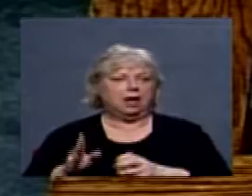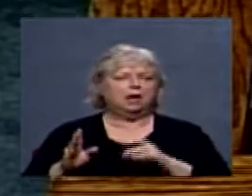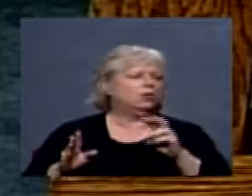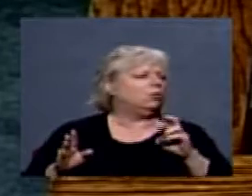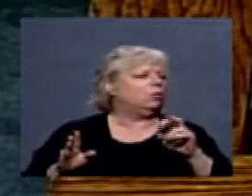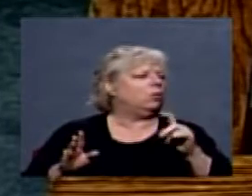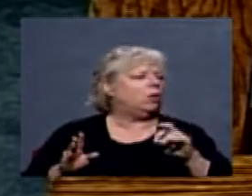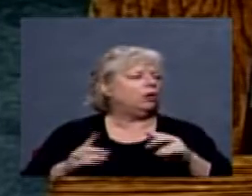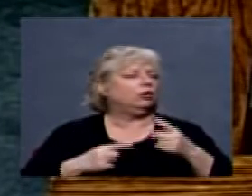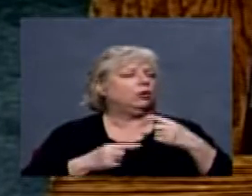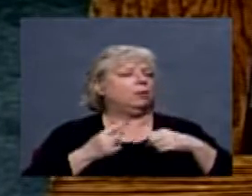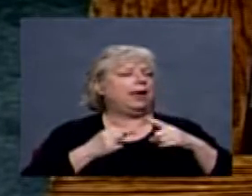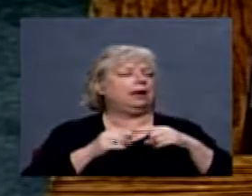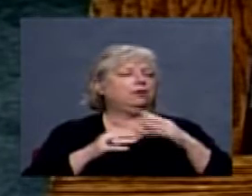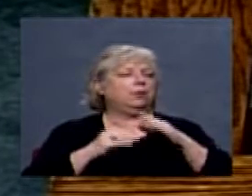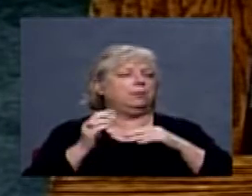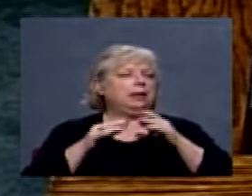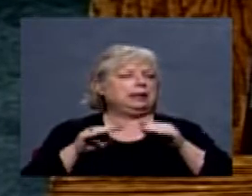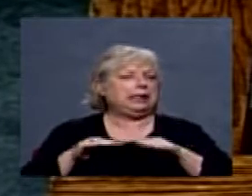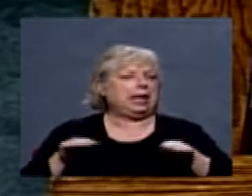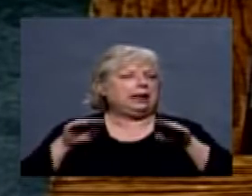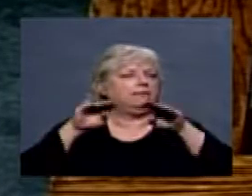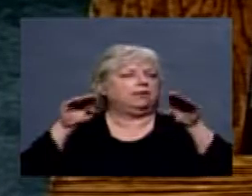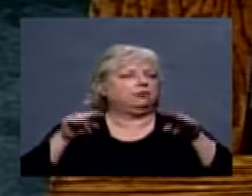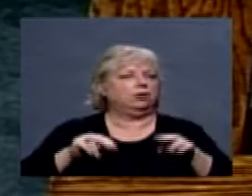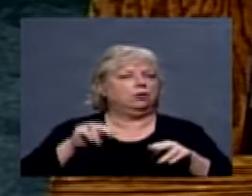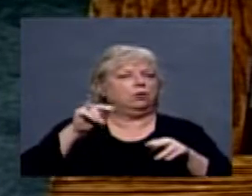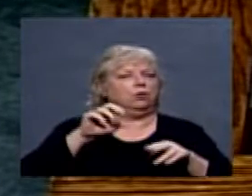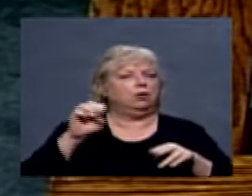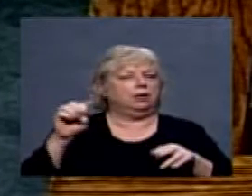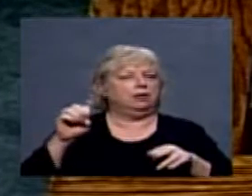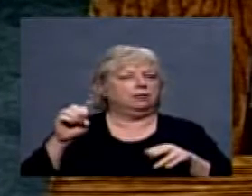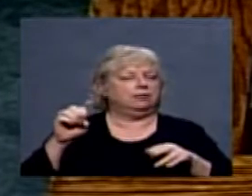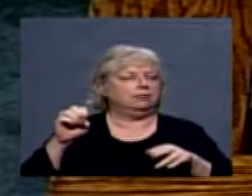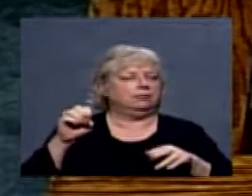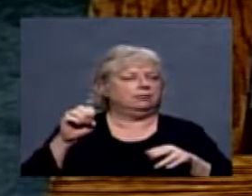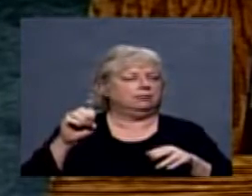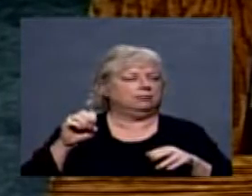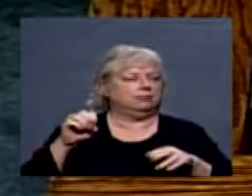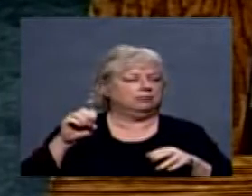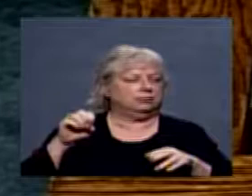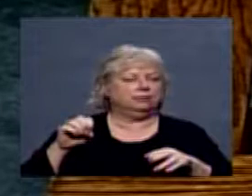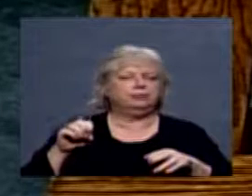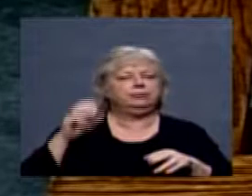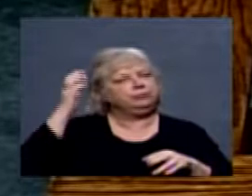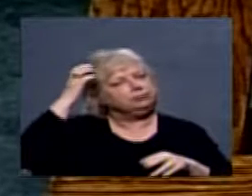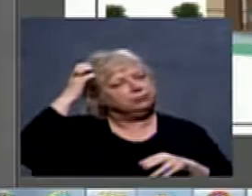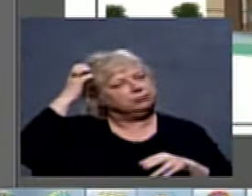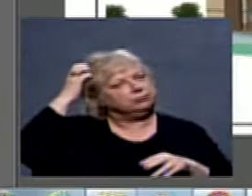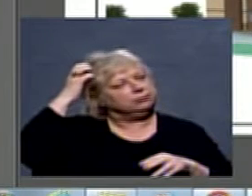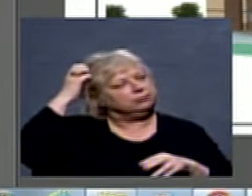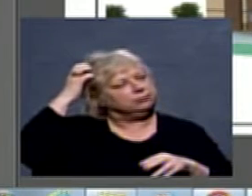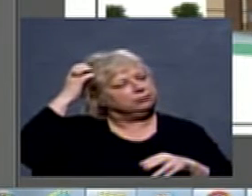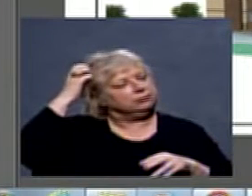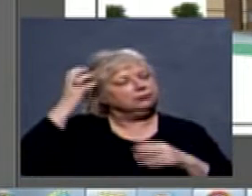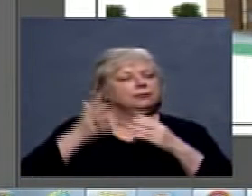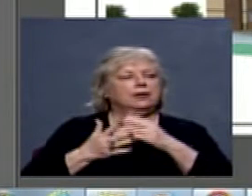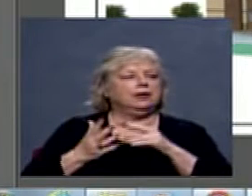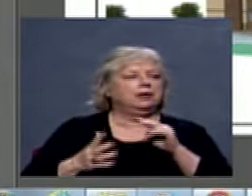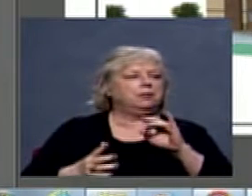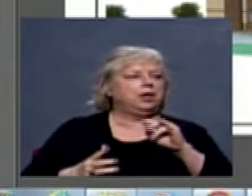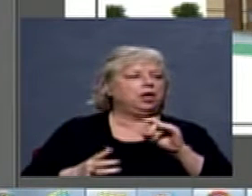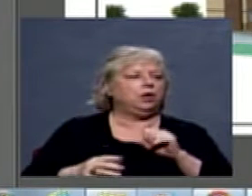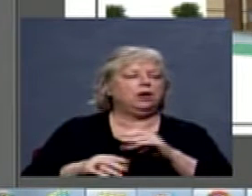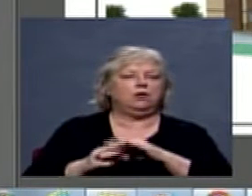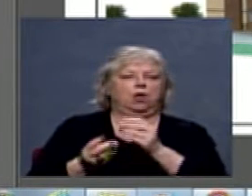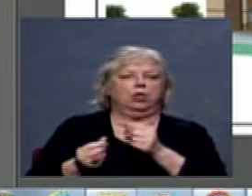go back to the building elevation, that northeast elevation, I believe? On the eastern side, there are some units at the ground